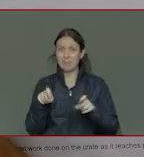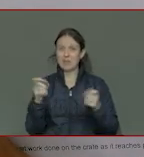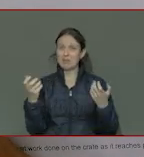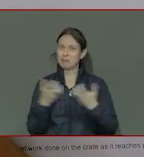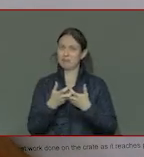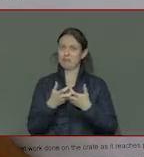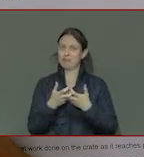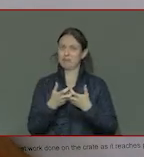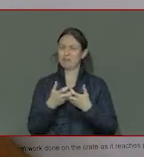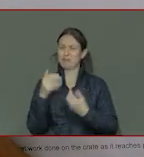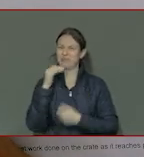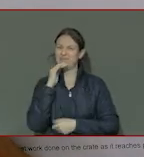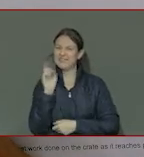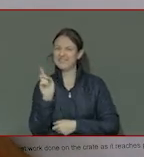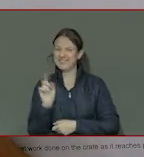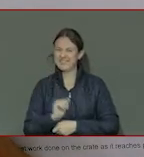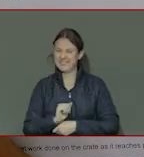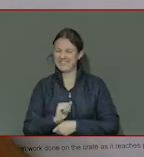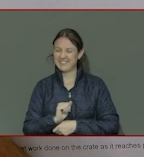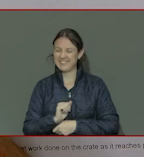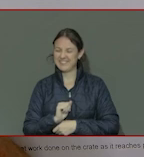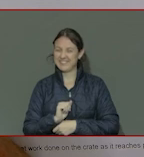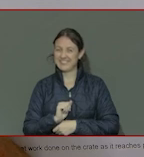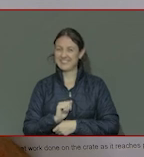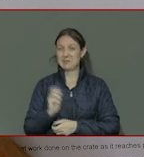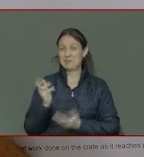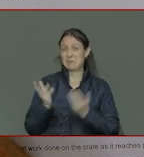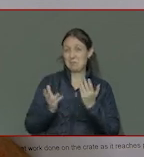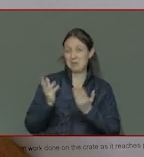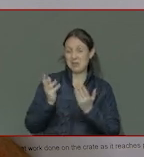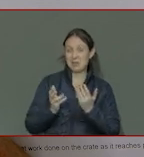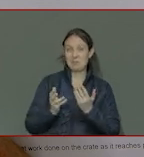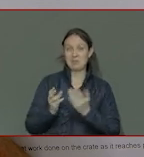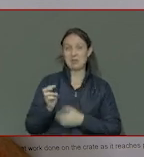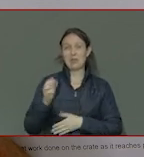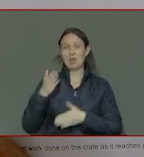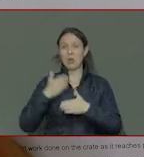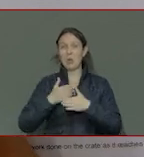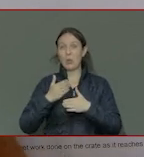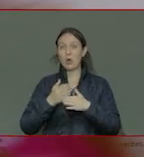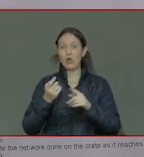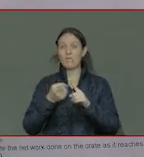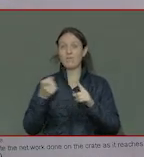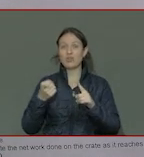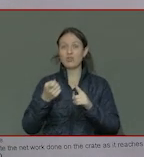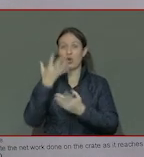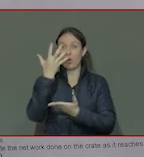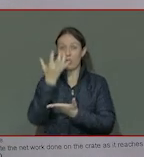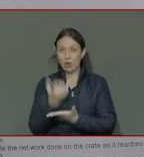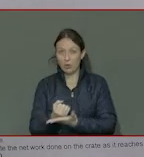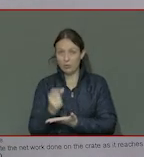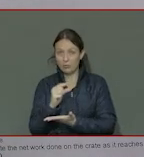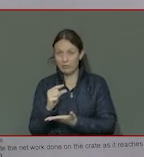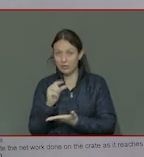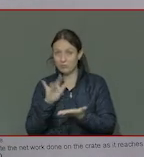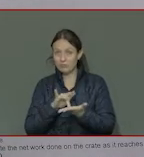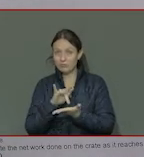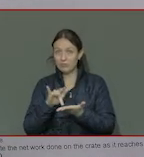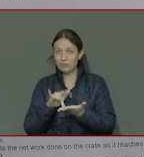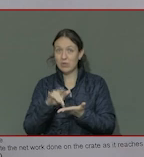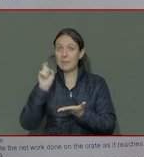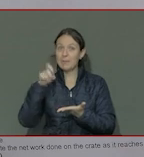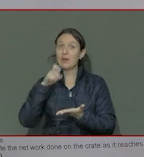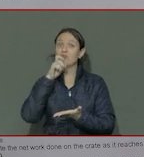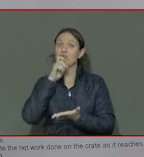want to calculate the work done by gravitation, you must use the